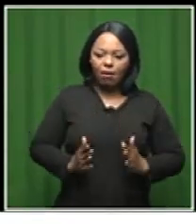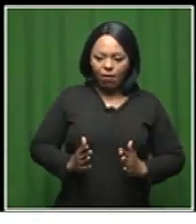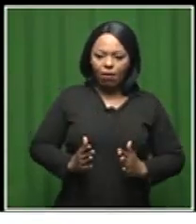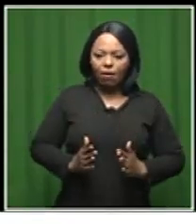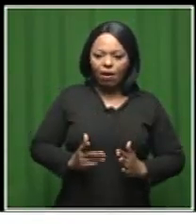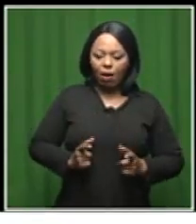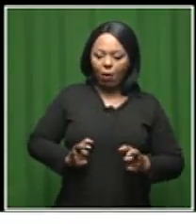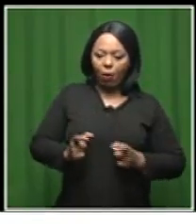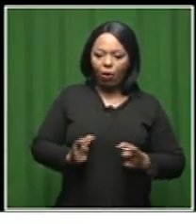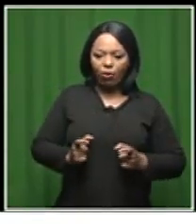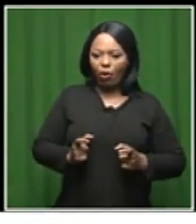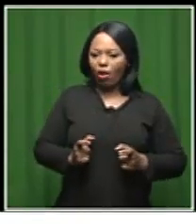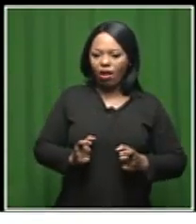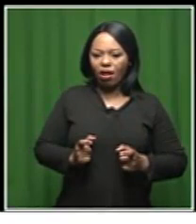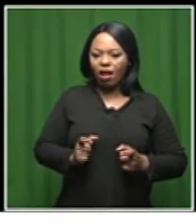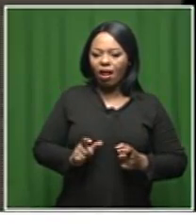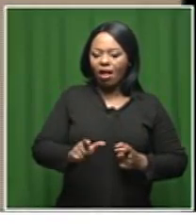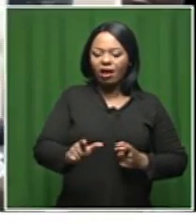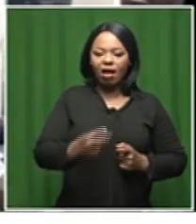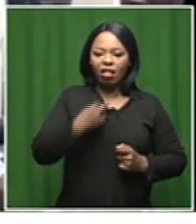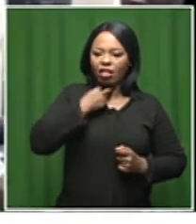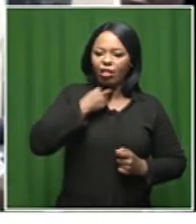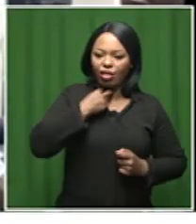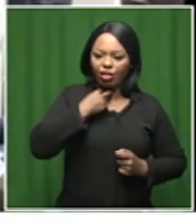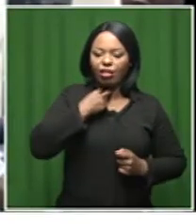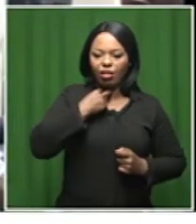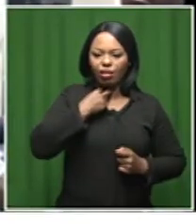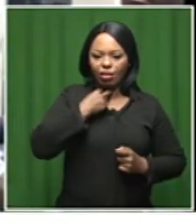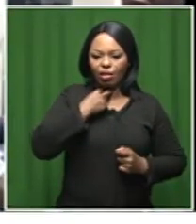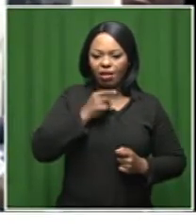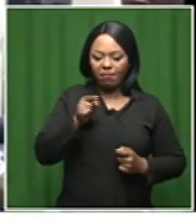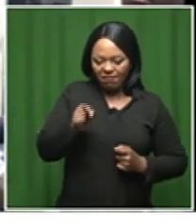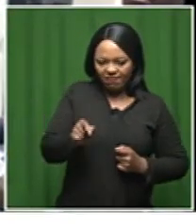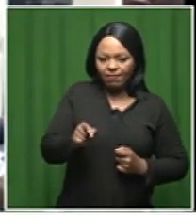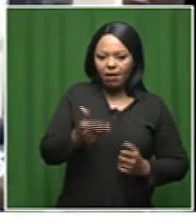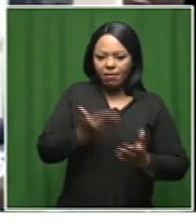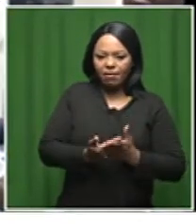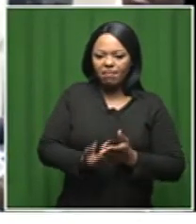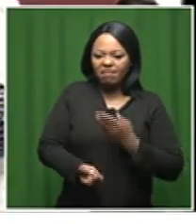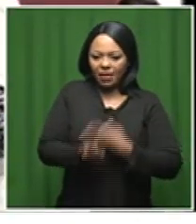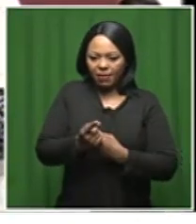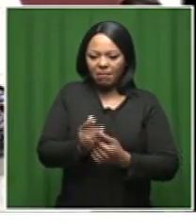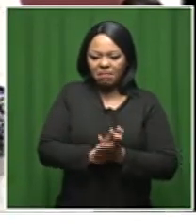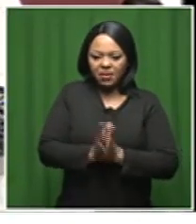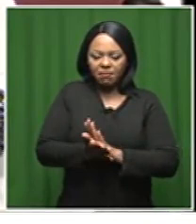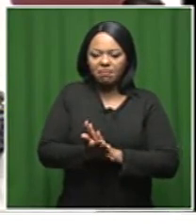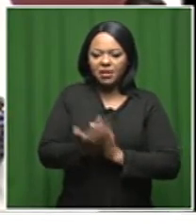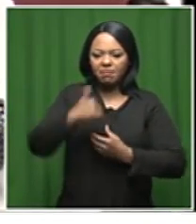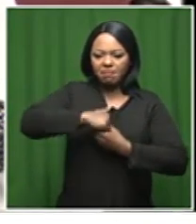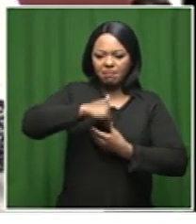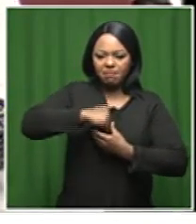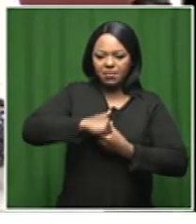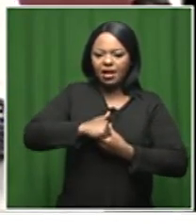not properly treated, they, unfortunately, the child or the adult patient dies